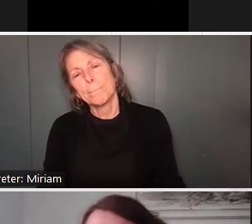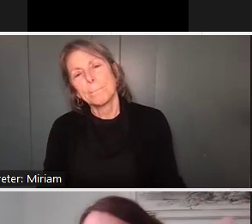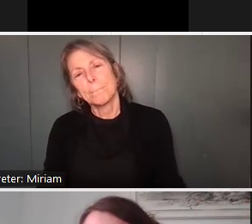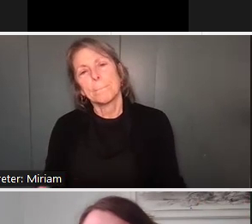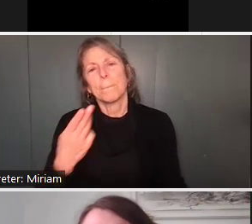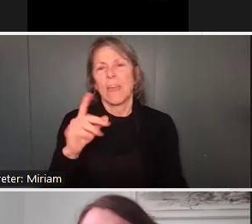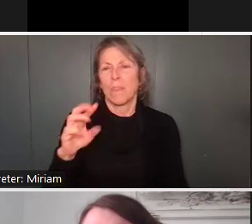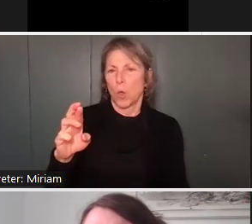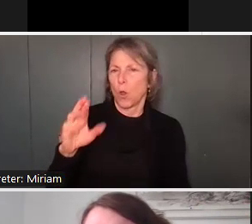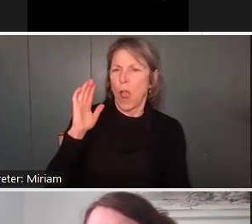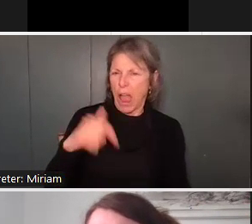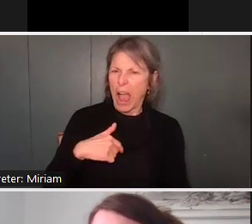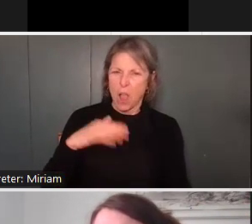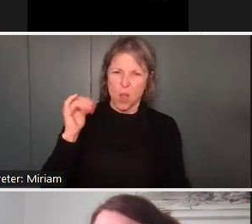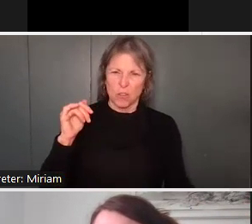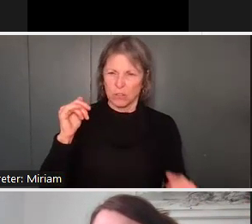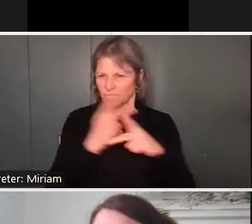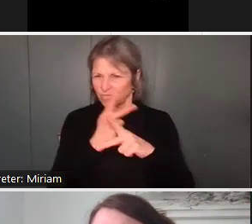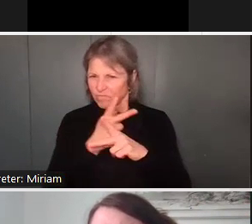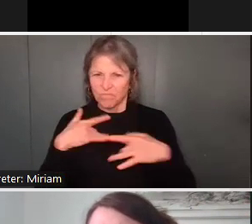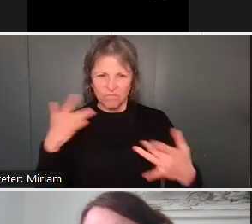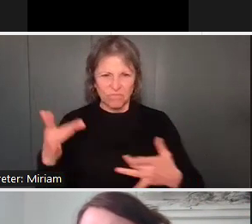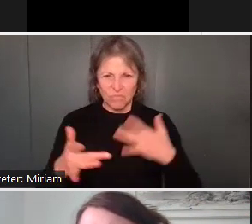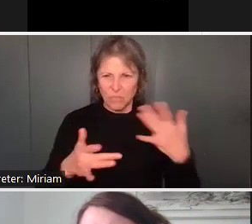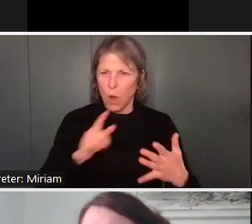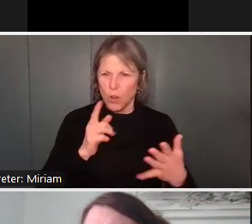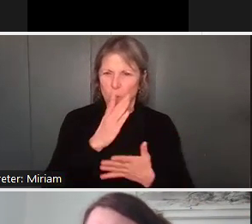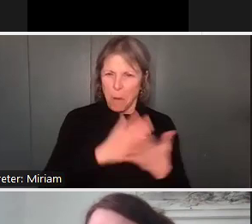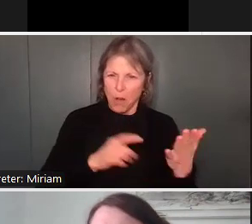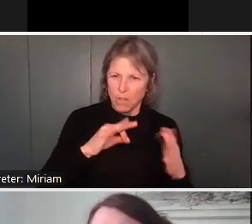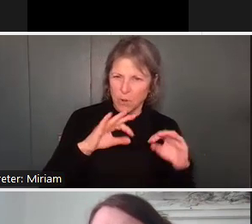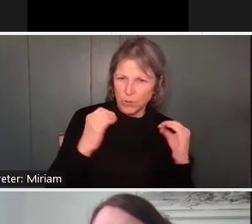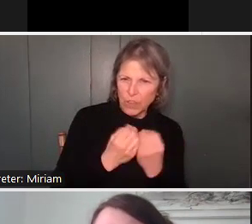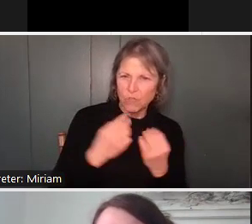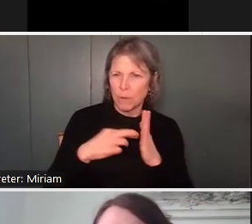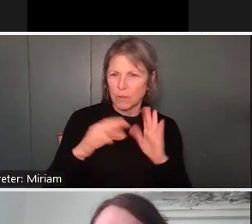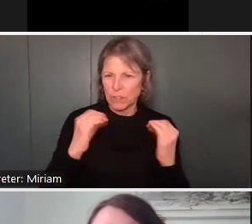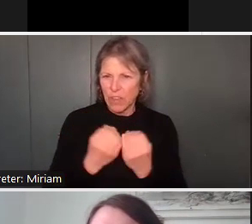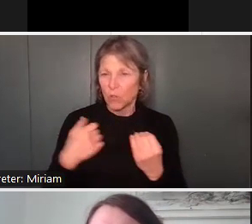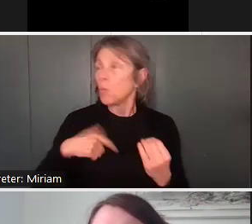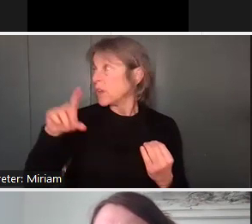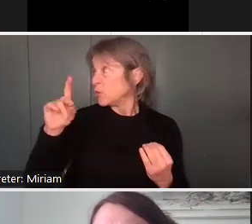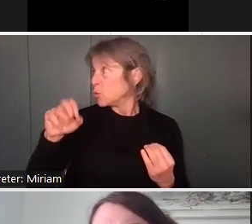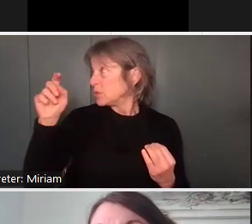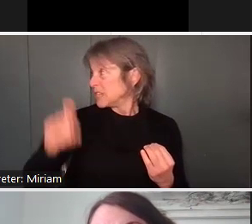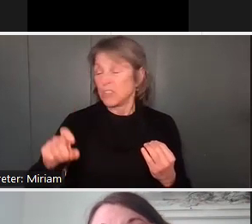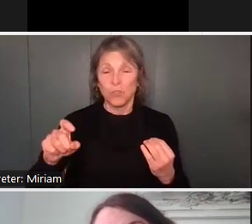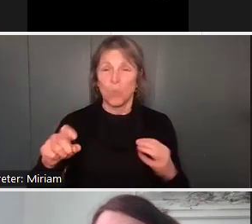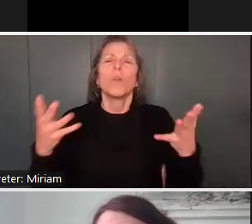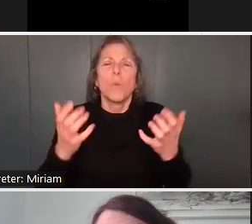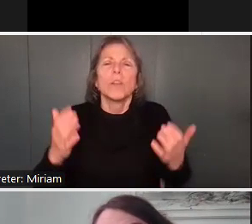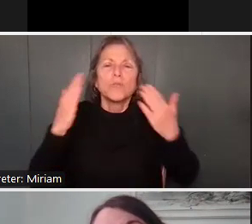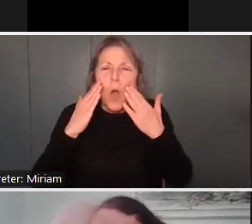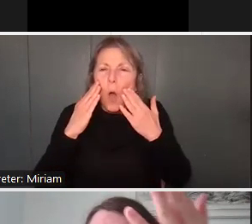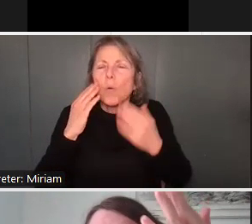I'm gonna kind of workshop on the whole, are you part of Okay. an organization? Because we do need to get to, we want to know